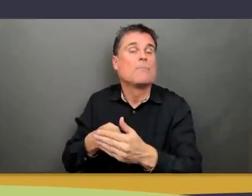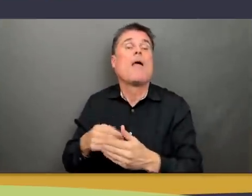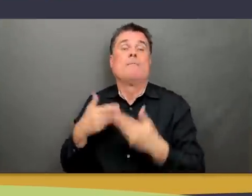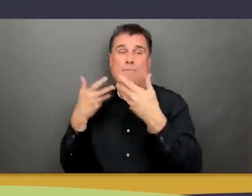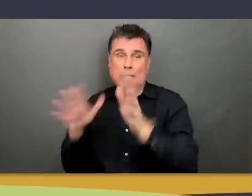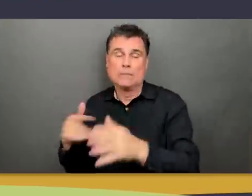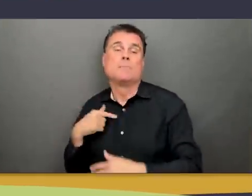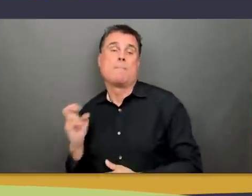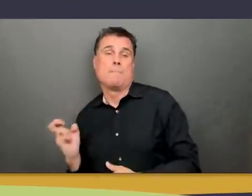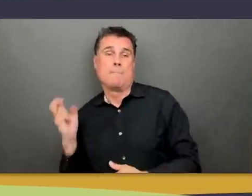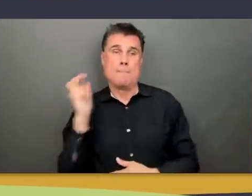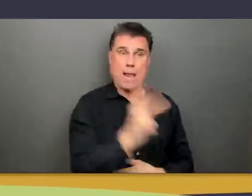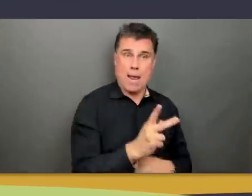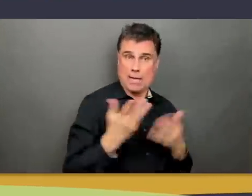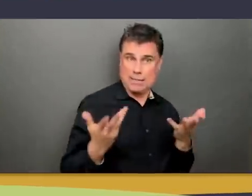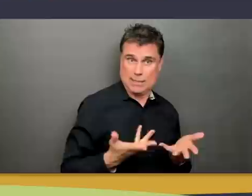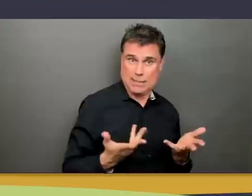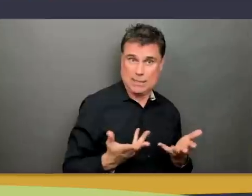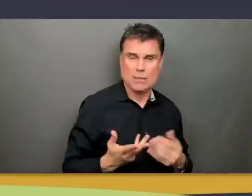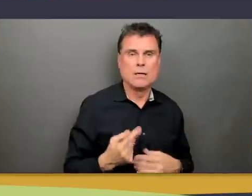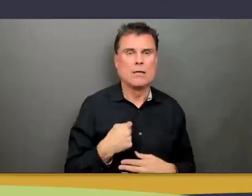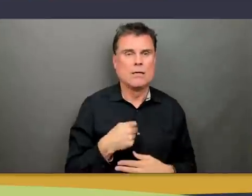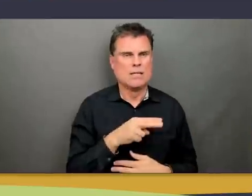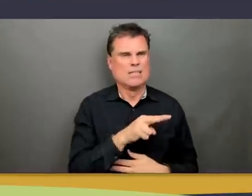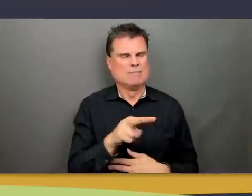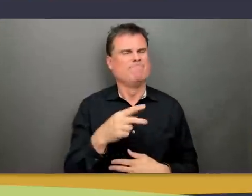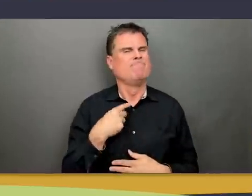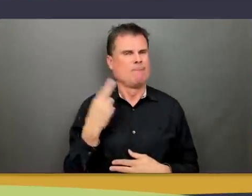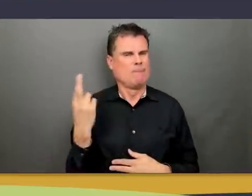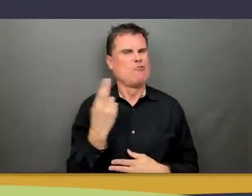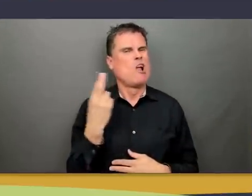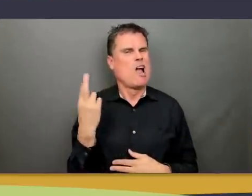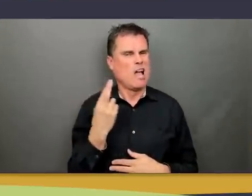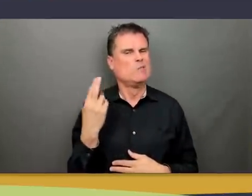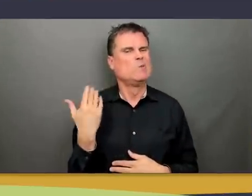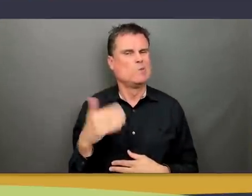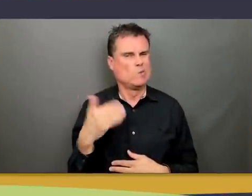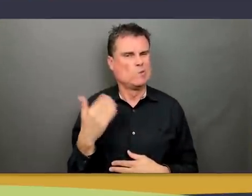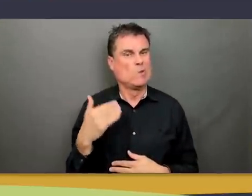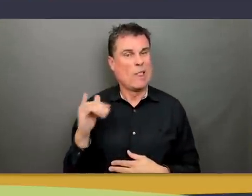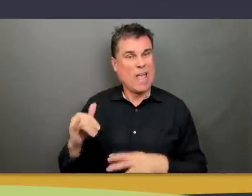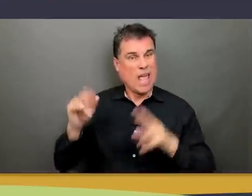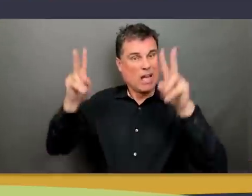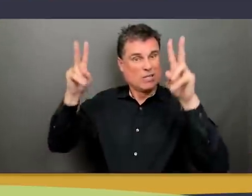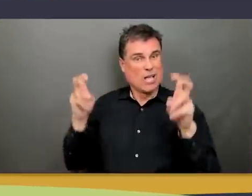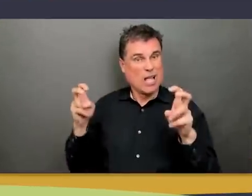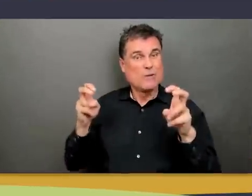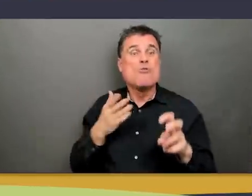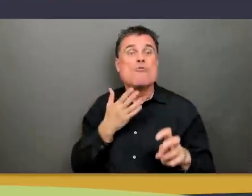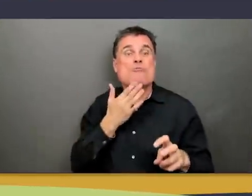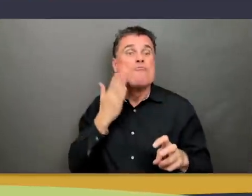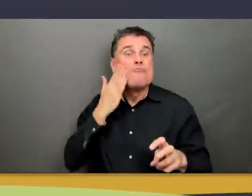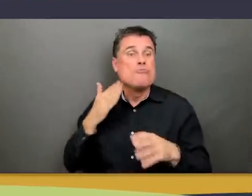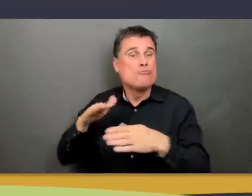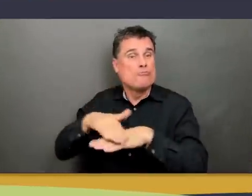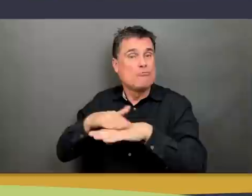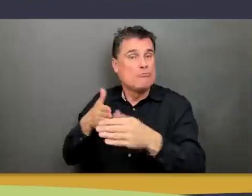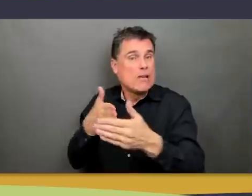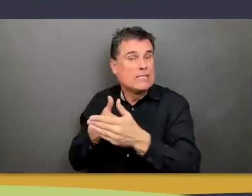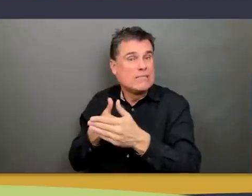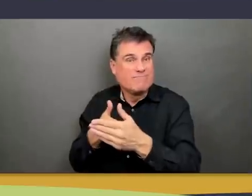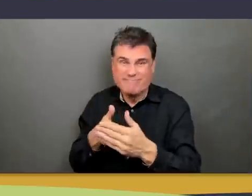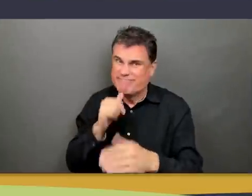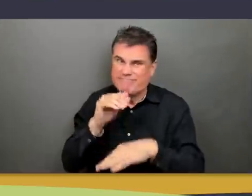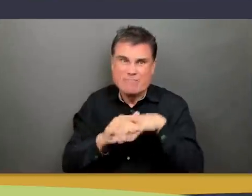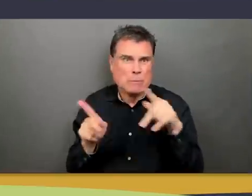it's a very uncomfortable subject to be talking about. It's not really appealing to people, but we have to correct it.